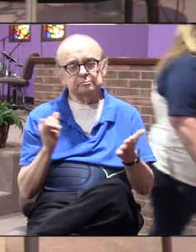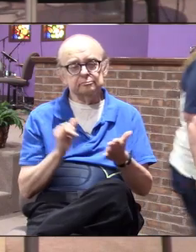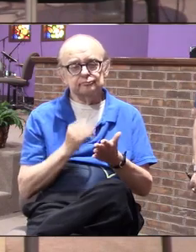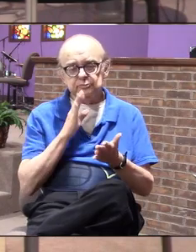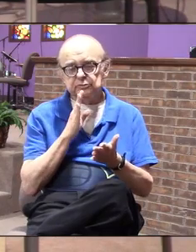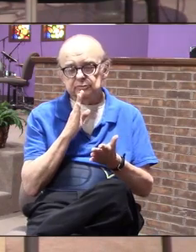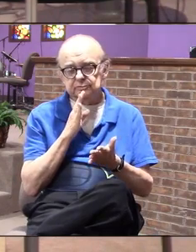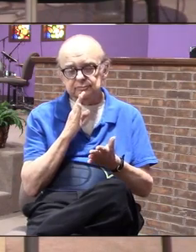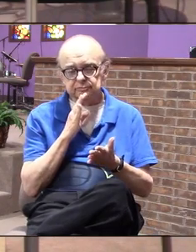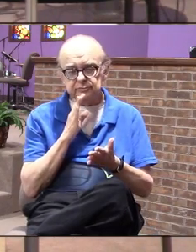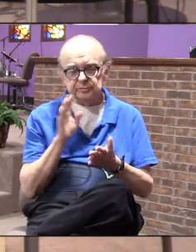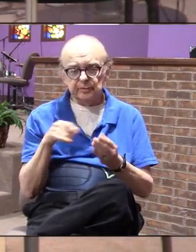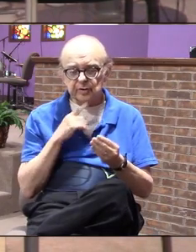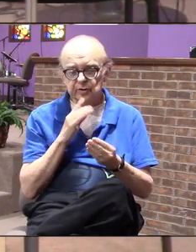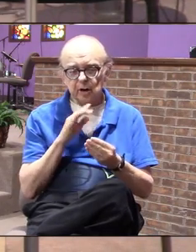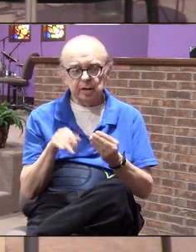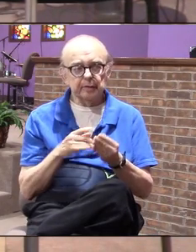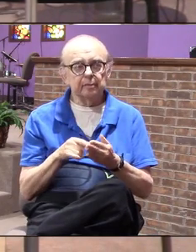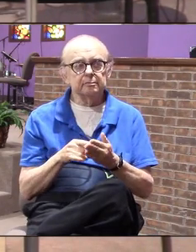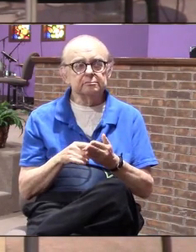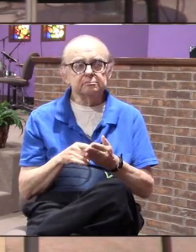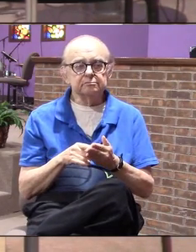want to talk to you, we've been talking about,